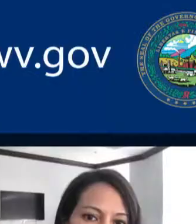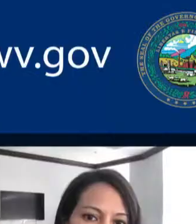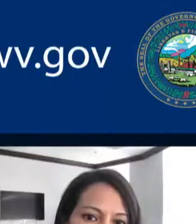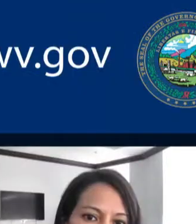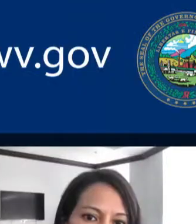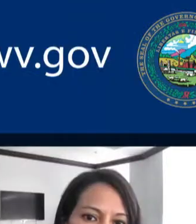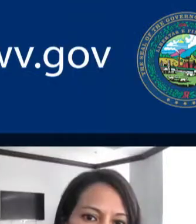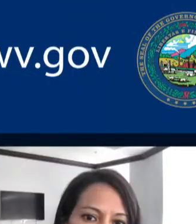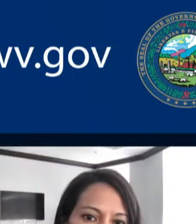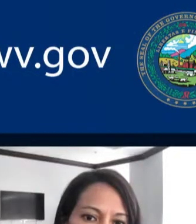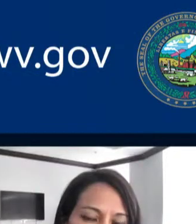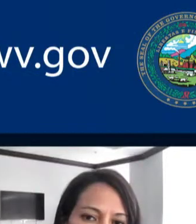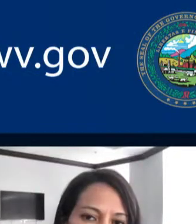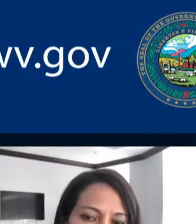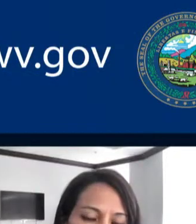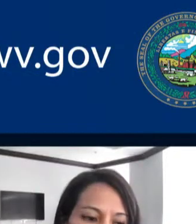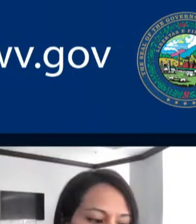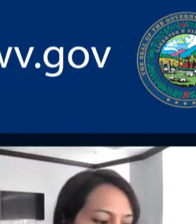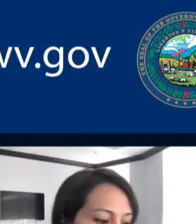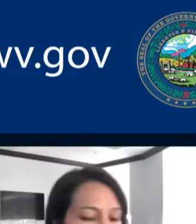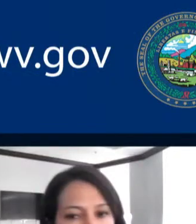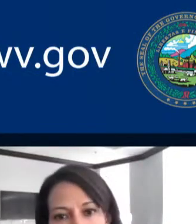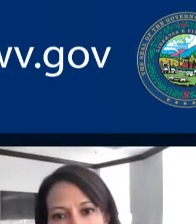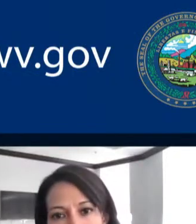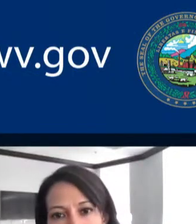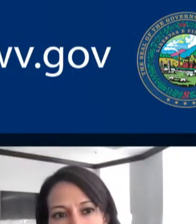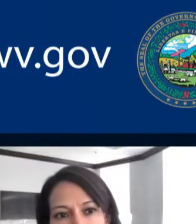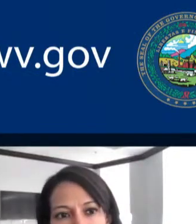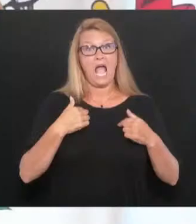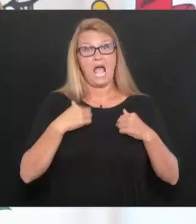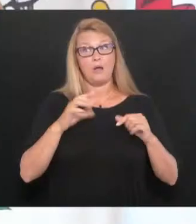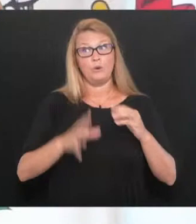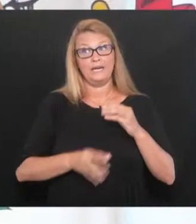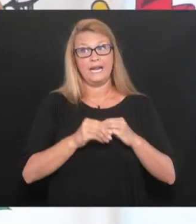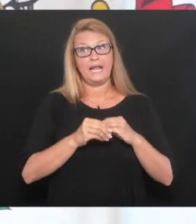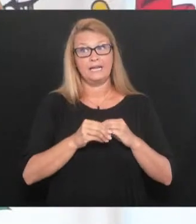Marsh, the only thing, Stephen, I would add is